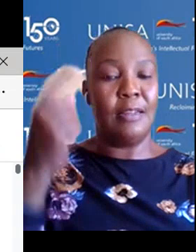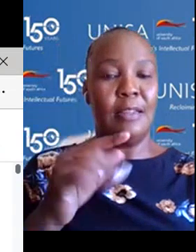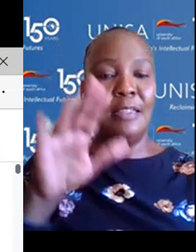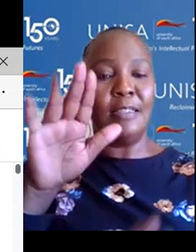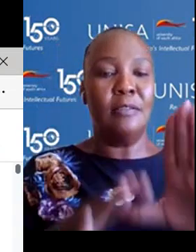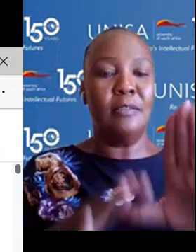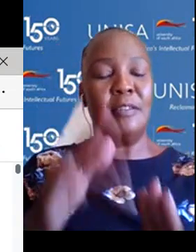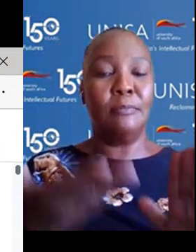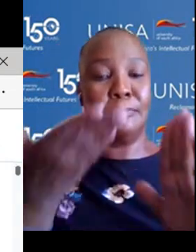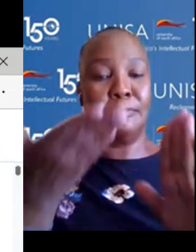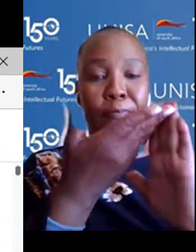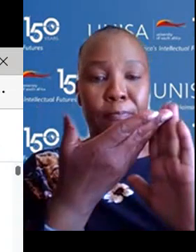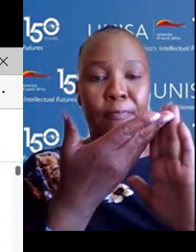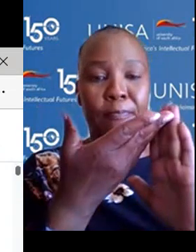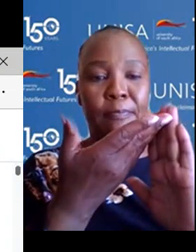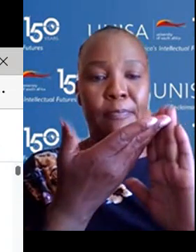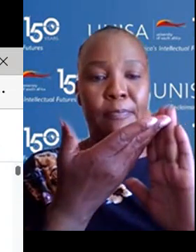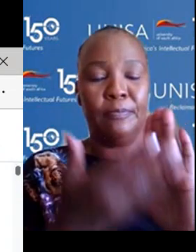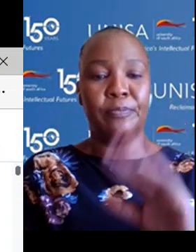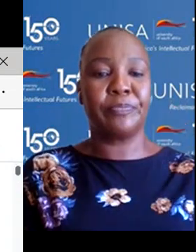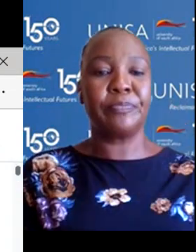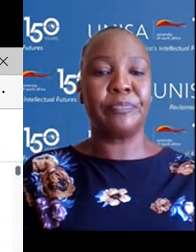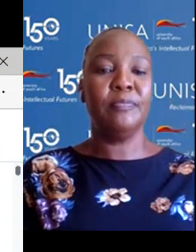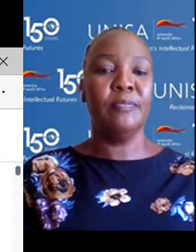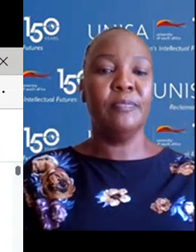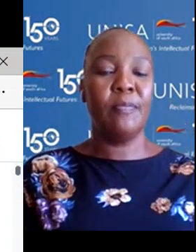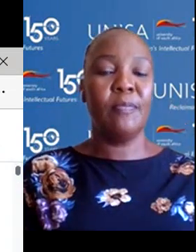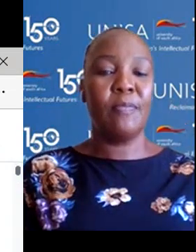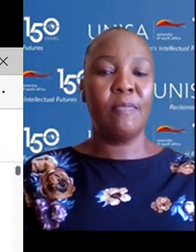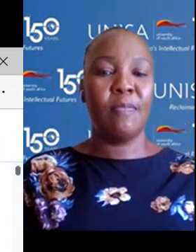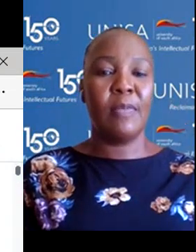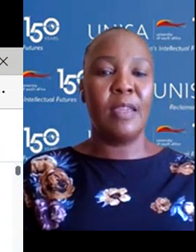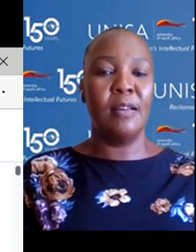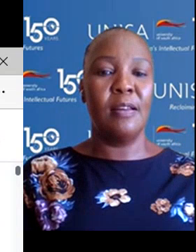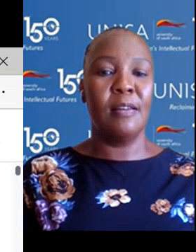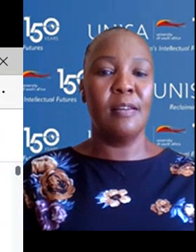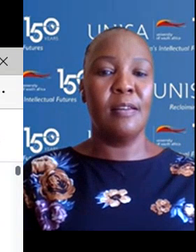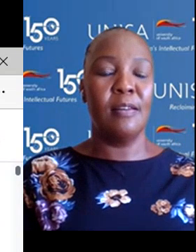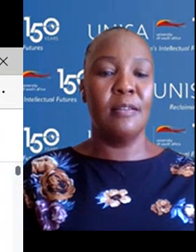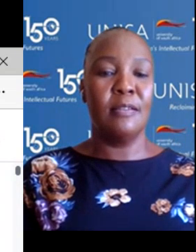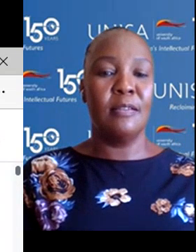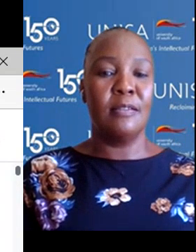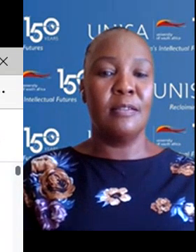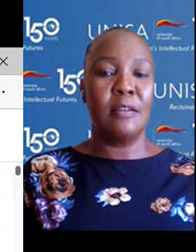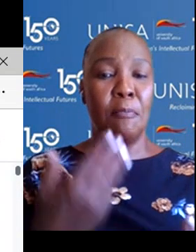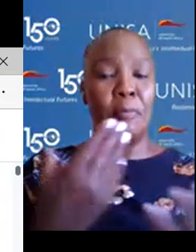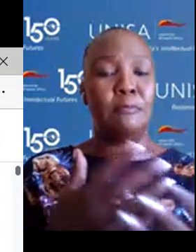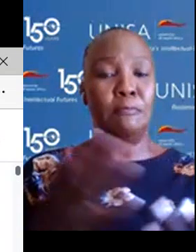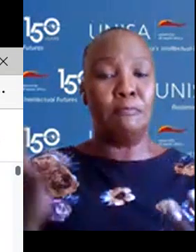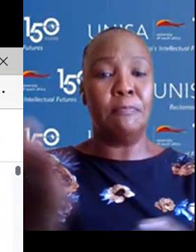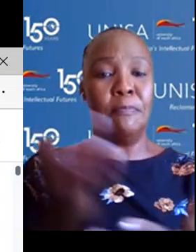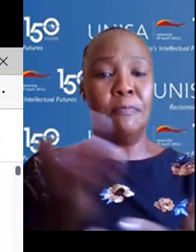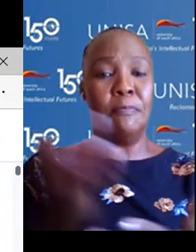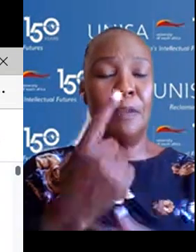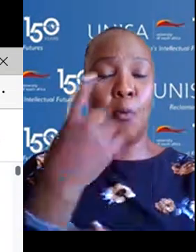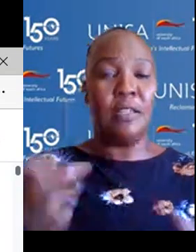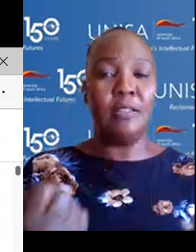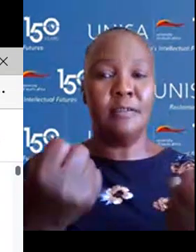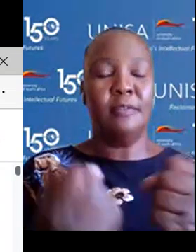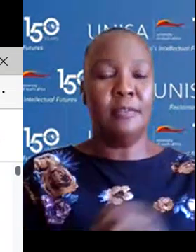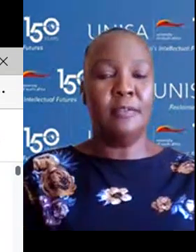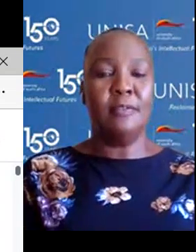here. Okay, but do the students have OneDrive open now? Have they managed to get it? No, they're